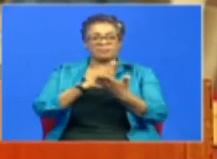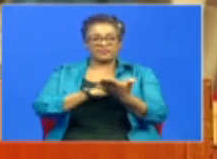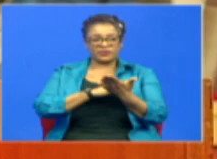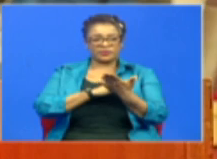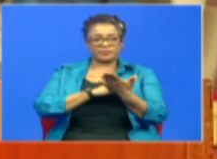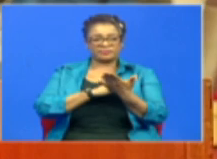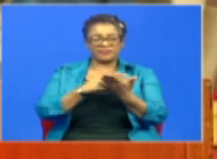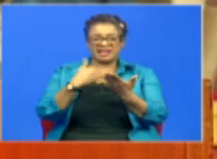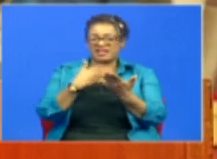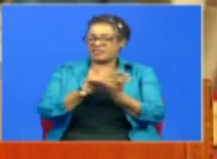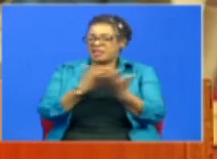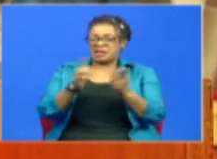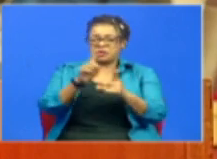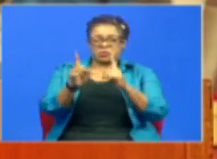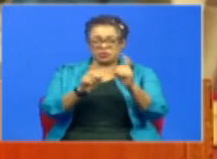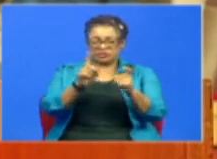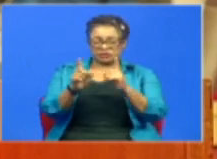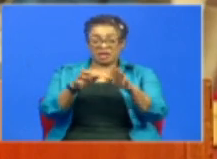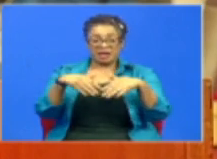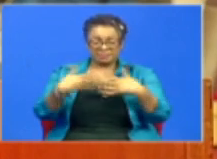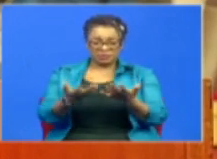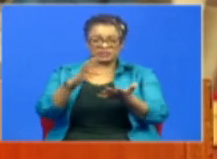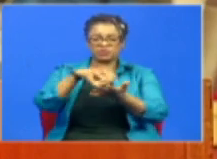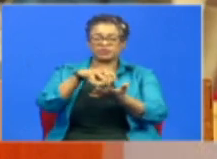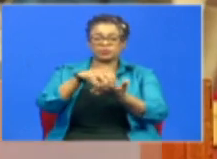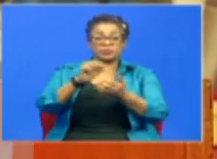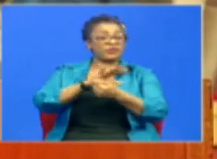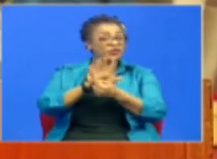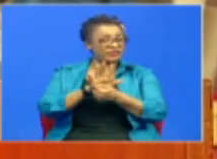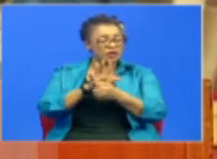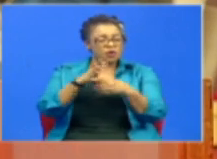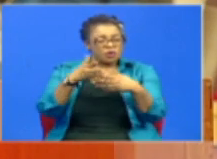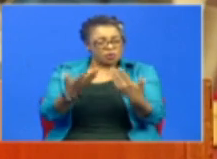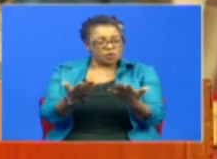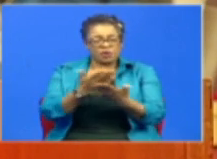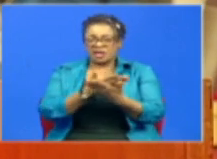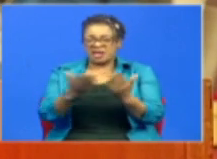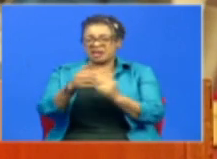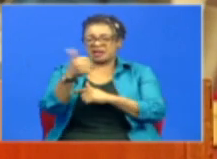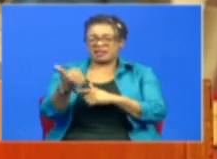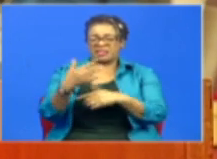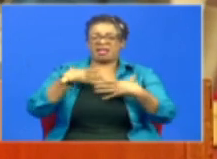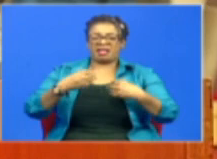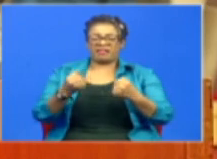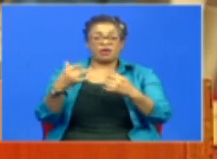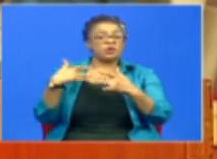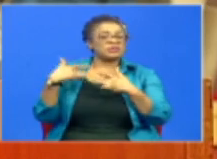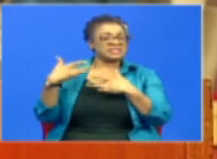any questions regarding the situation with COVID-19 or any other health concerns,